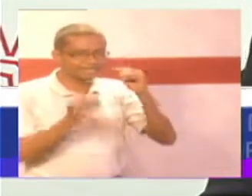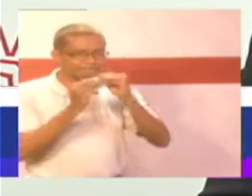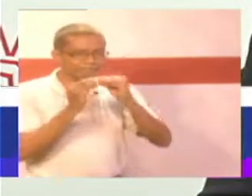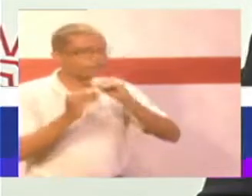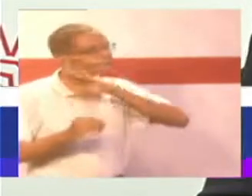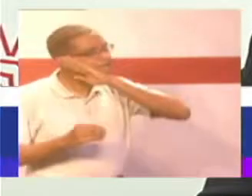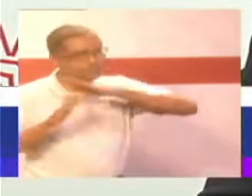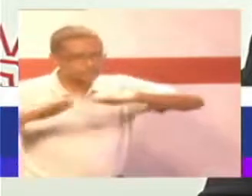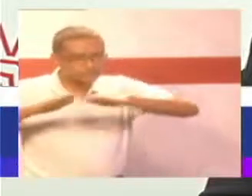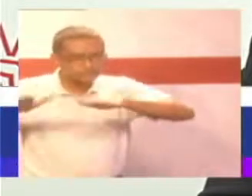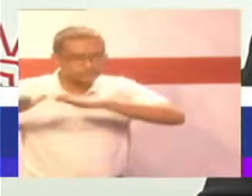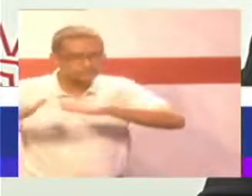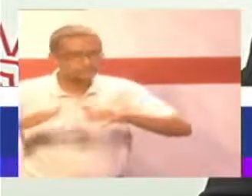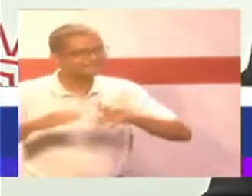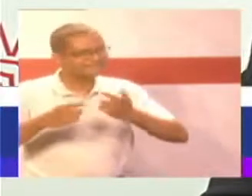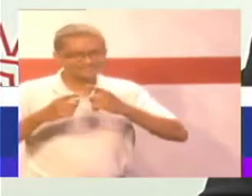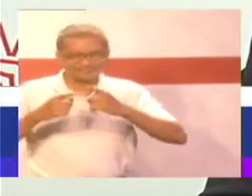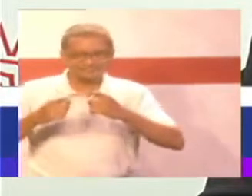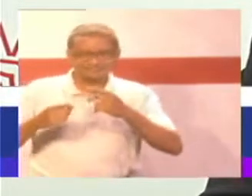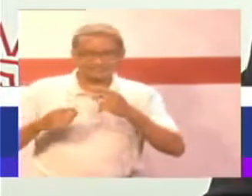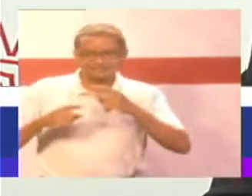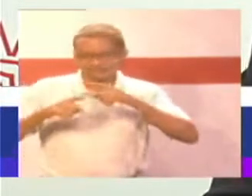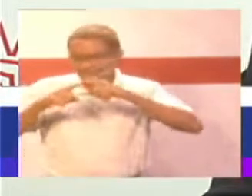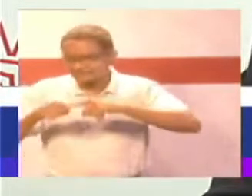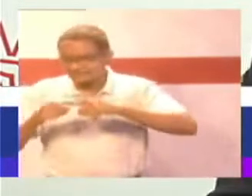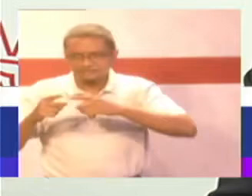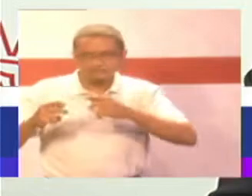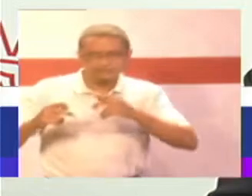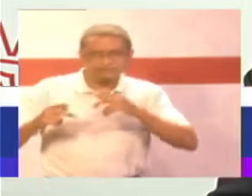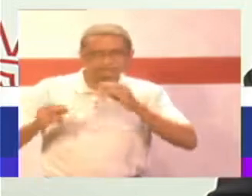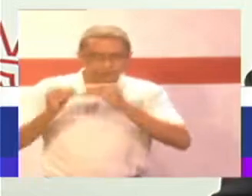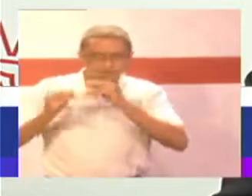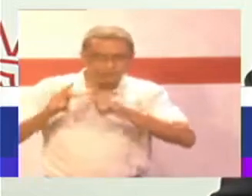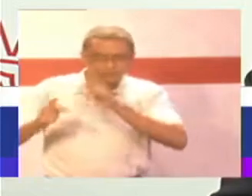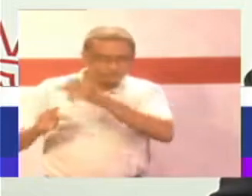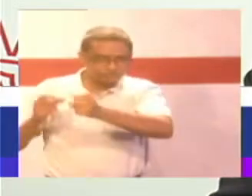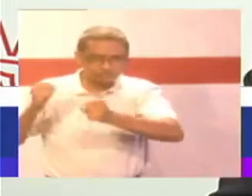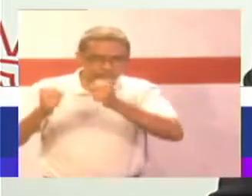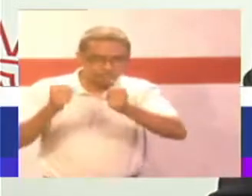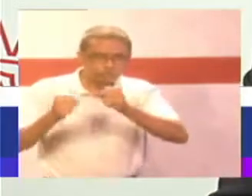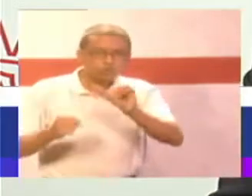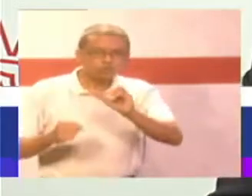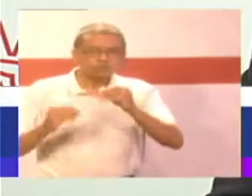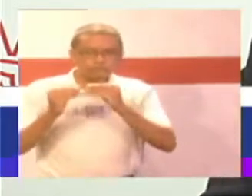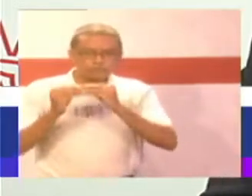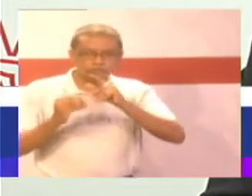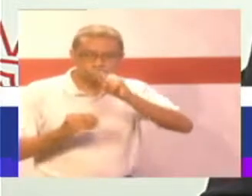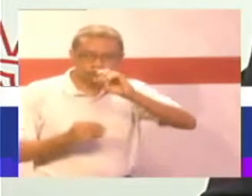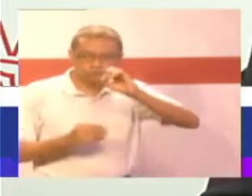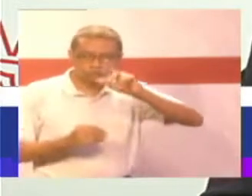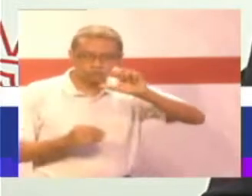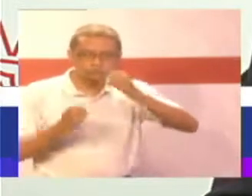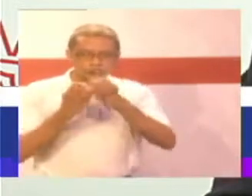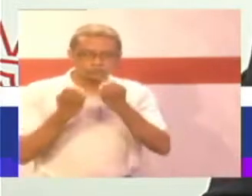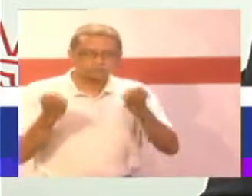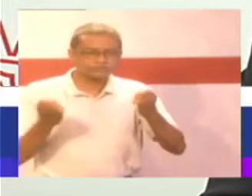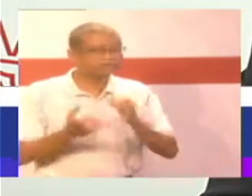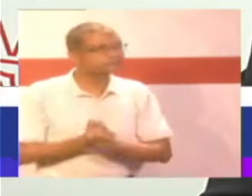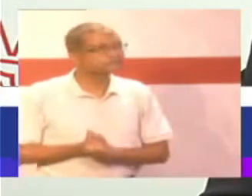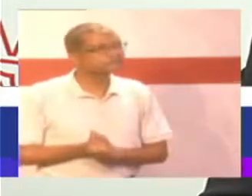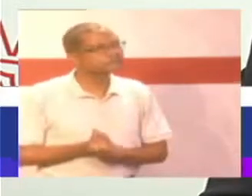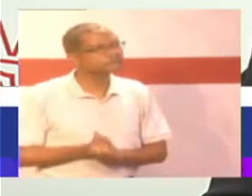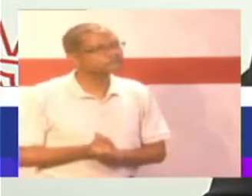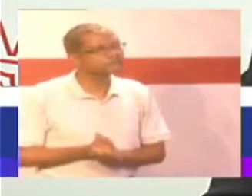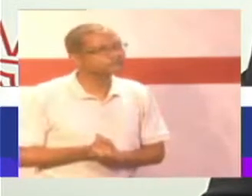on human resources and equipment. I can assure you that this is not a significant number of beds. With this